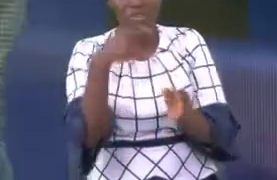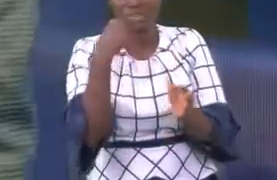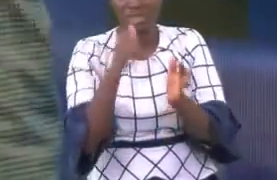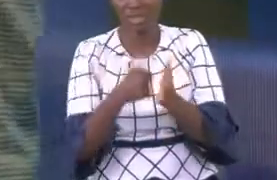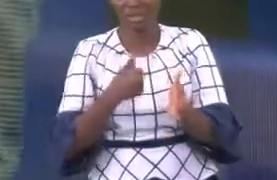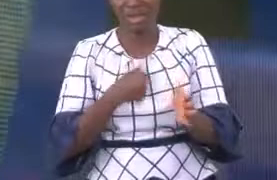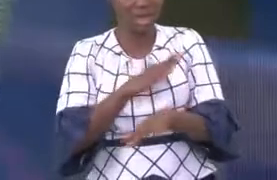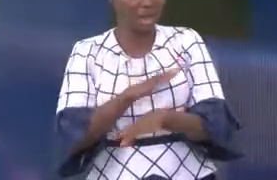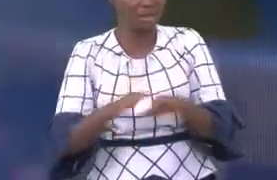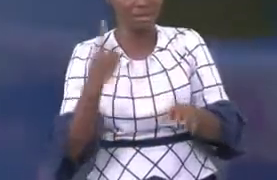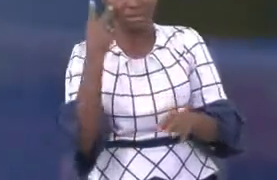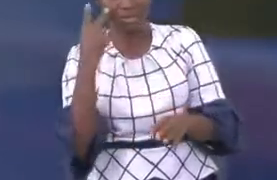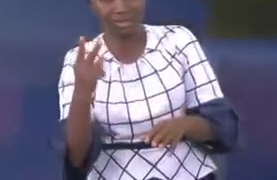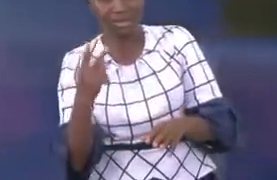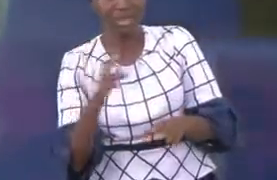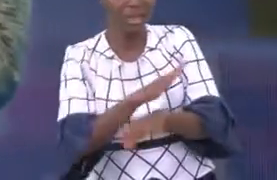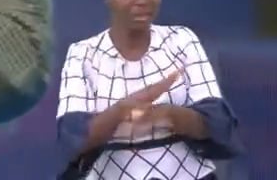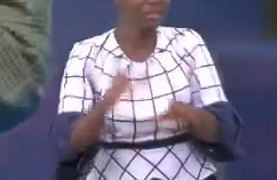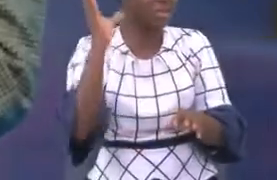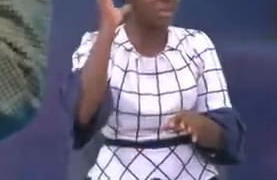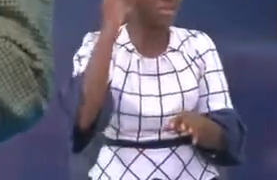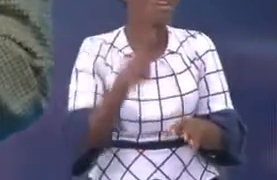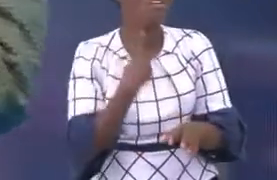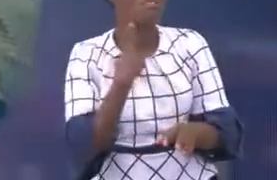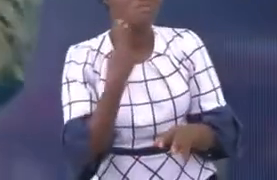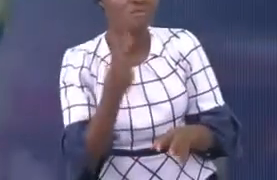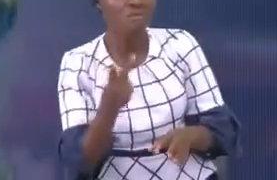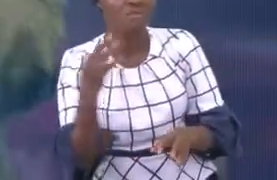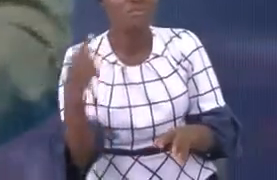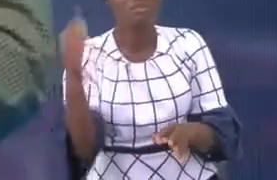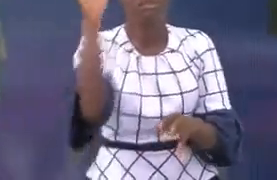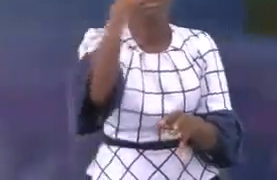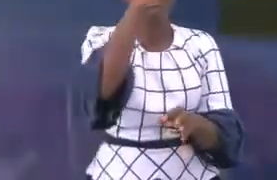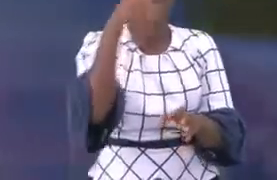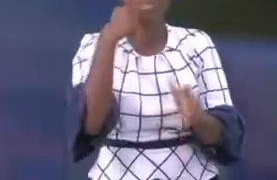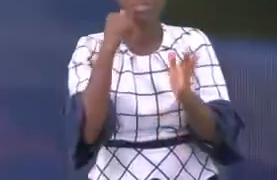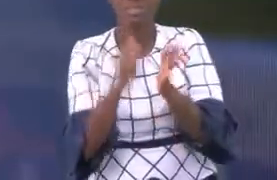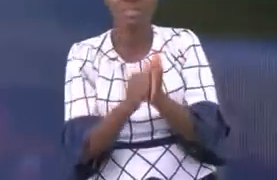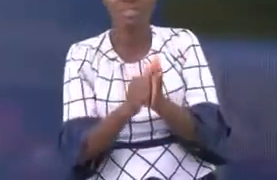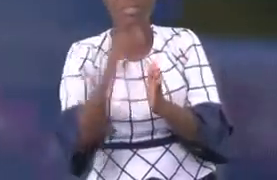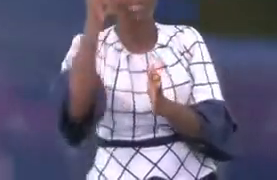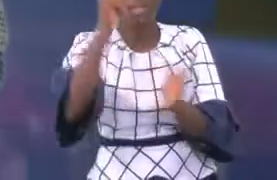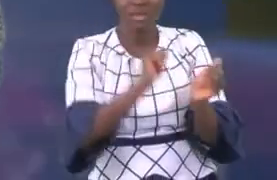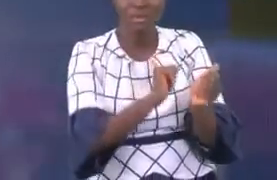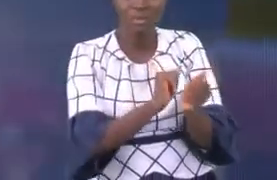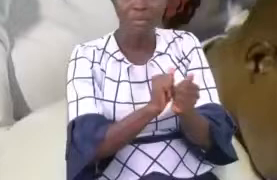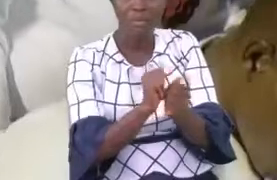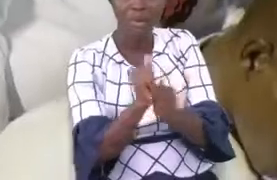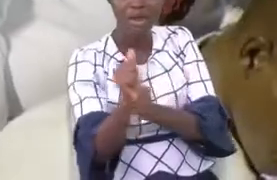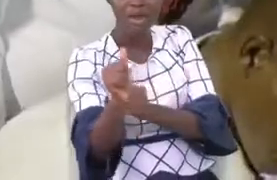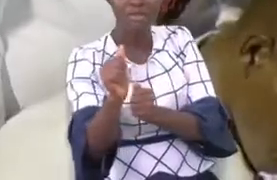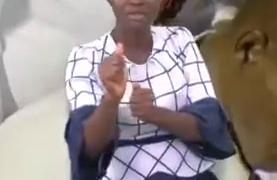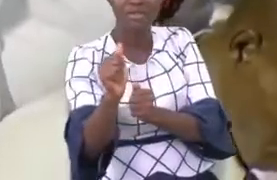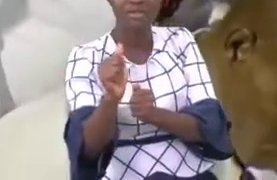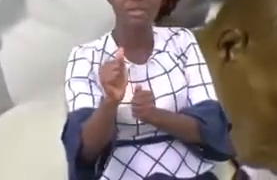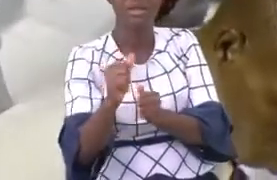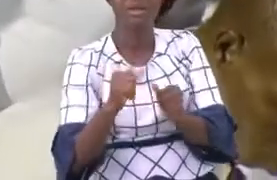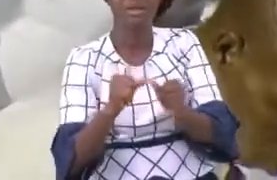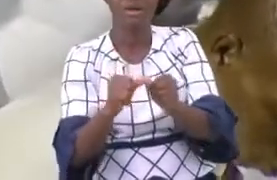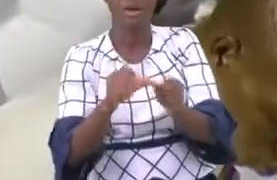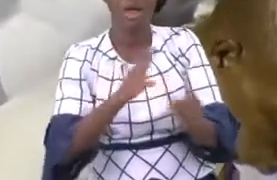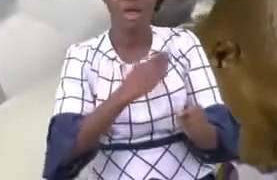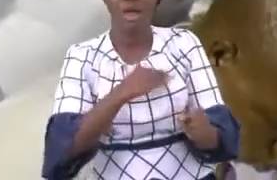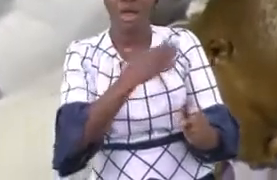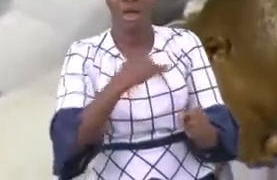says, it passes on also, and I perceive him not. Look at verse 12. In verse 12, behold,